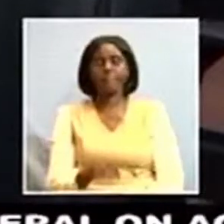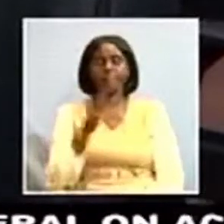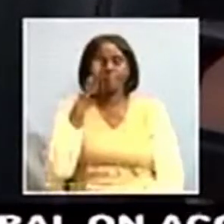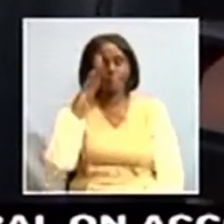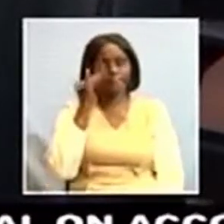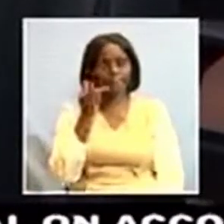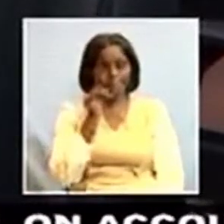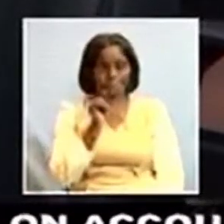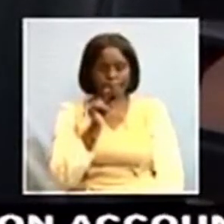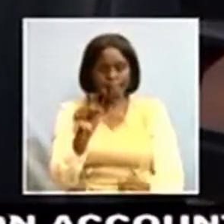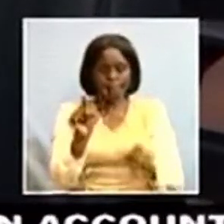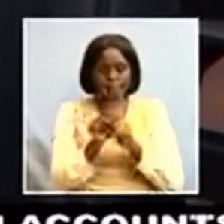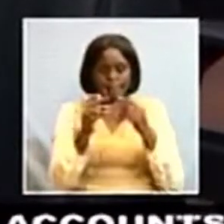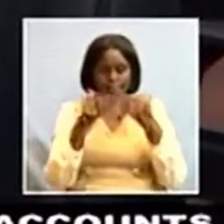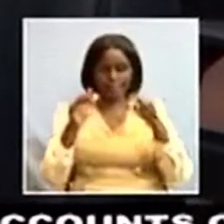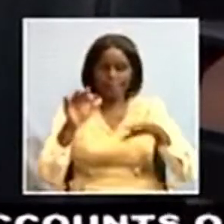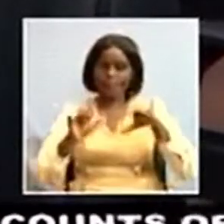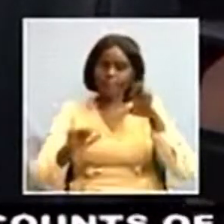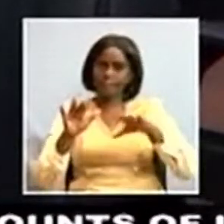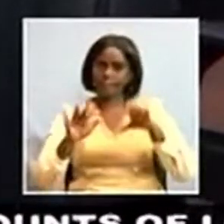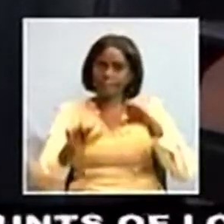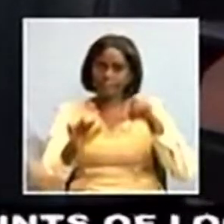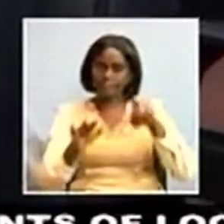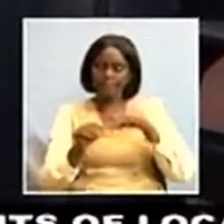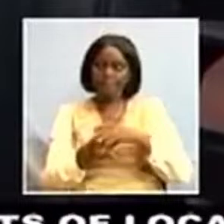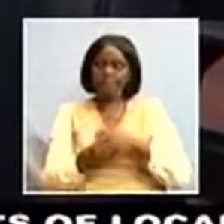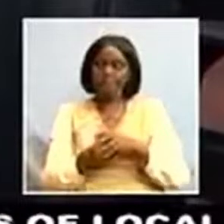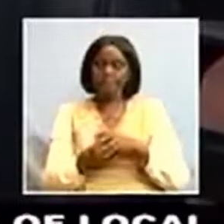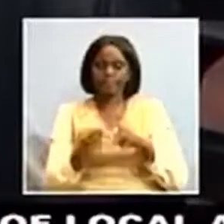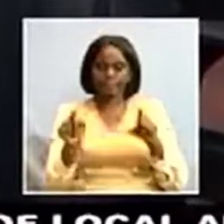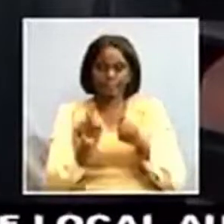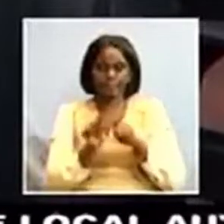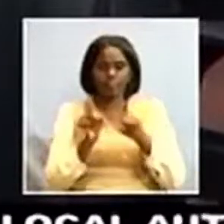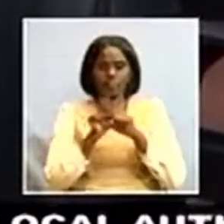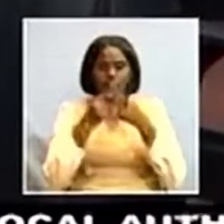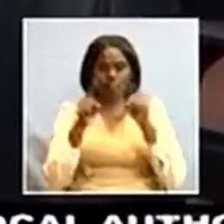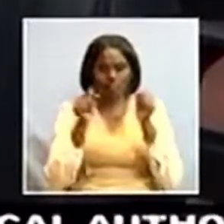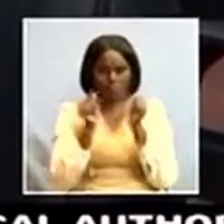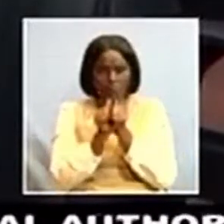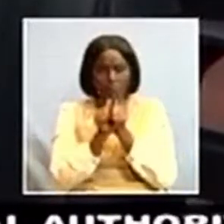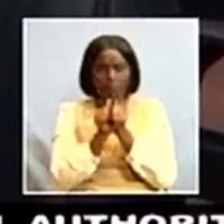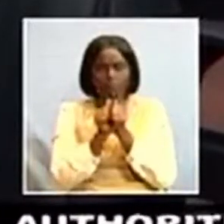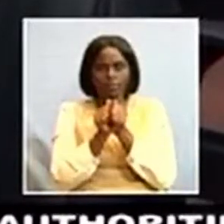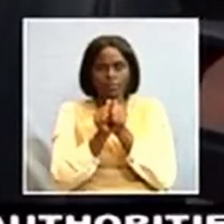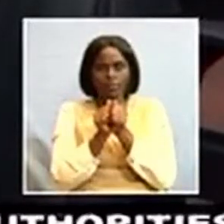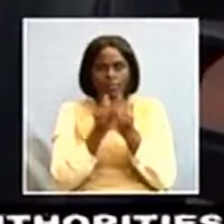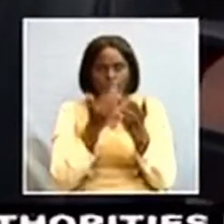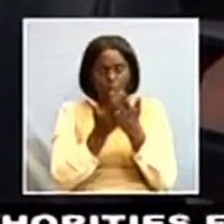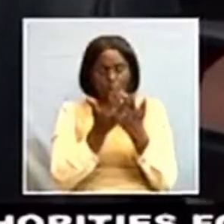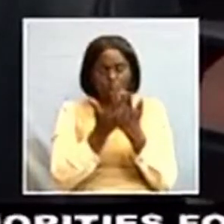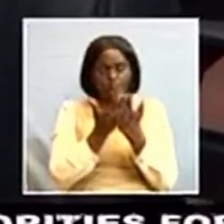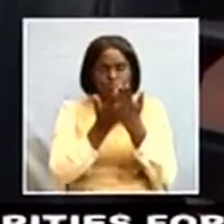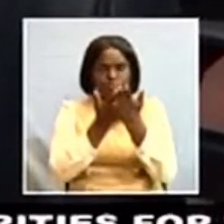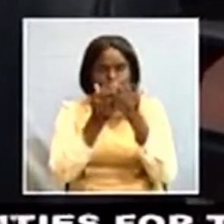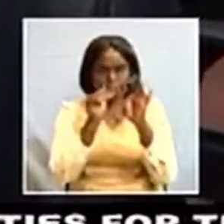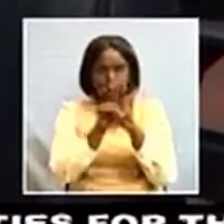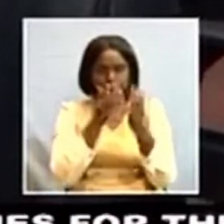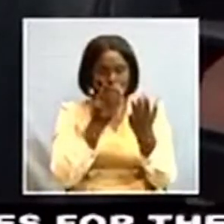Why the opening balance is different as the presentation in the